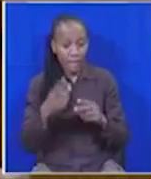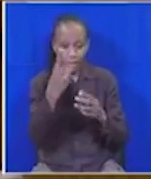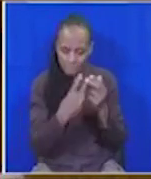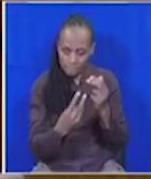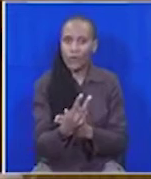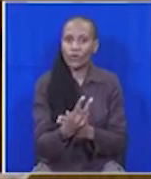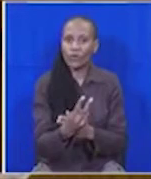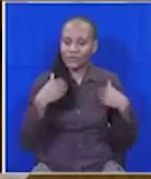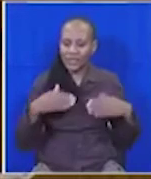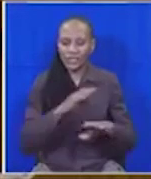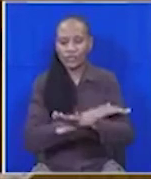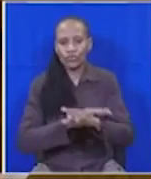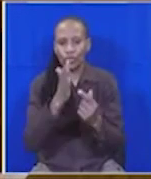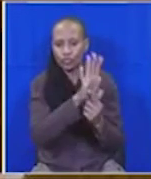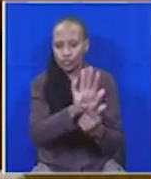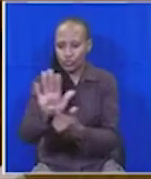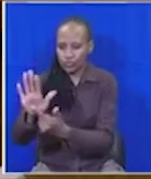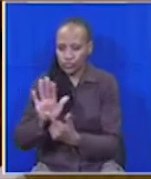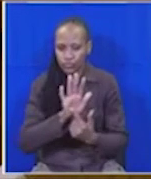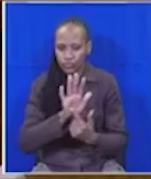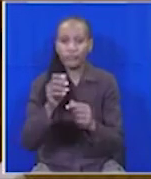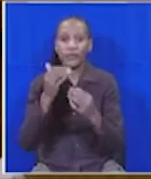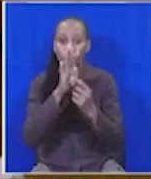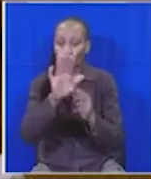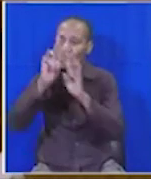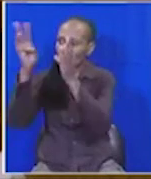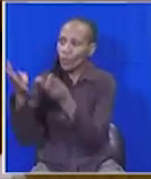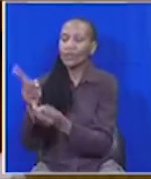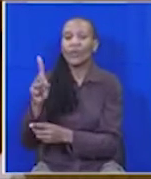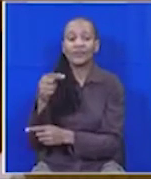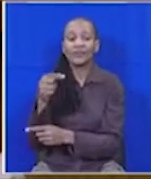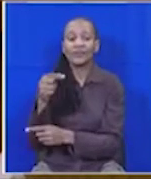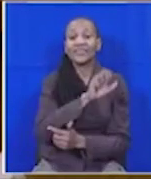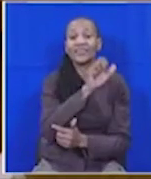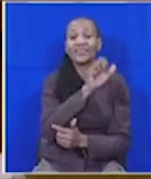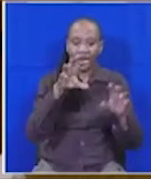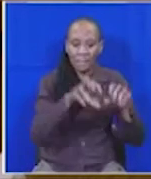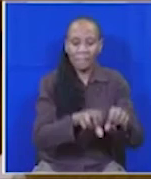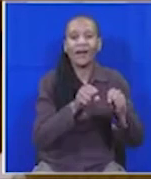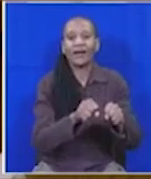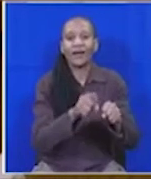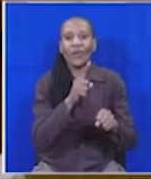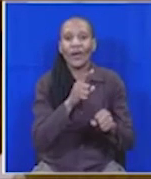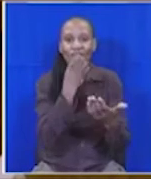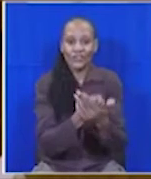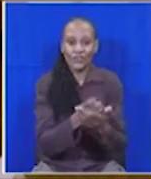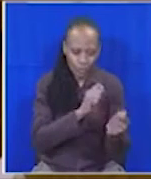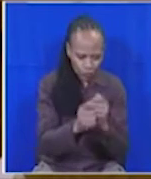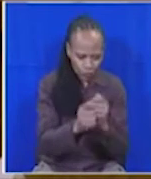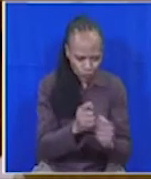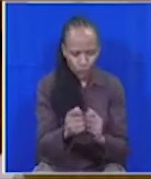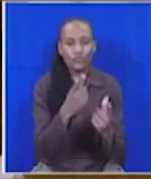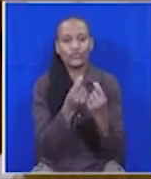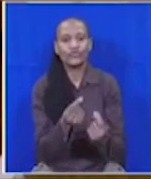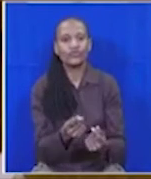investor roadshow to present a united message to the world that South Africa is embarking on necessary economic reforms and,